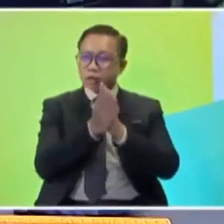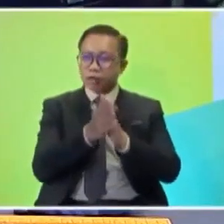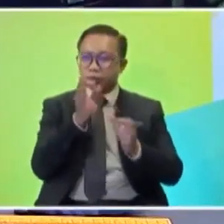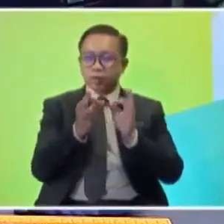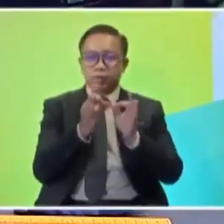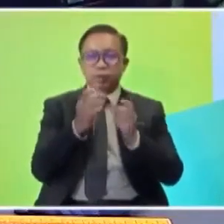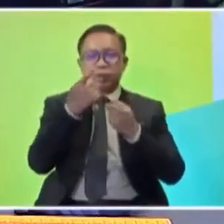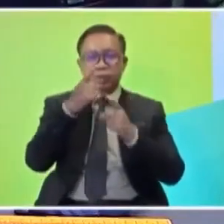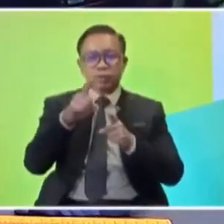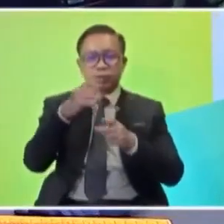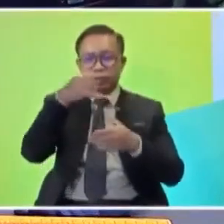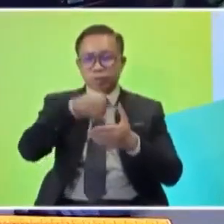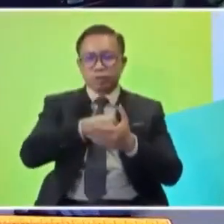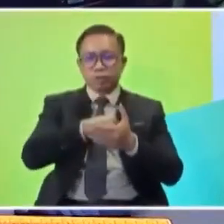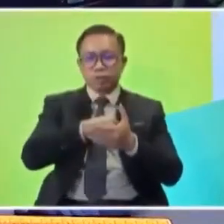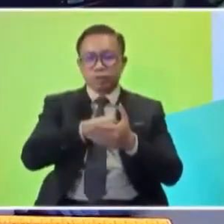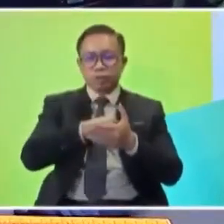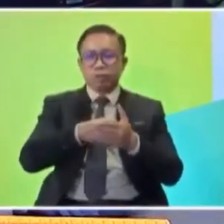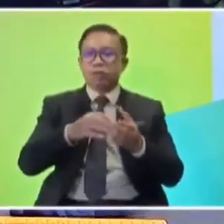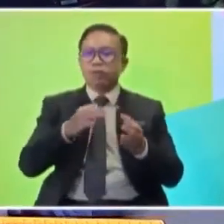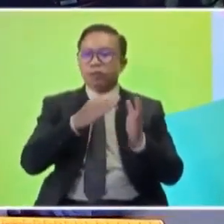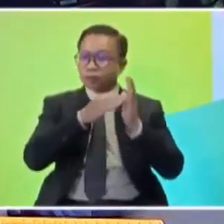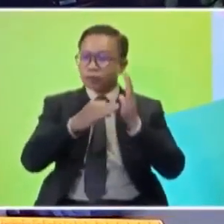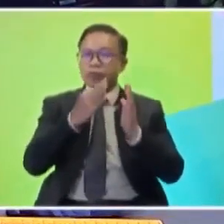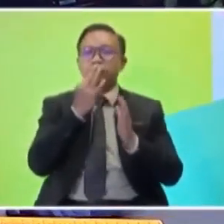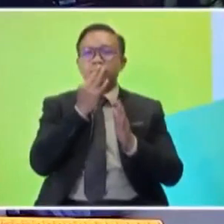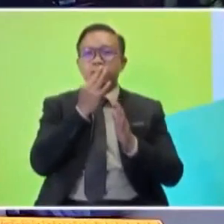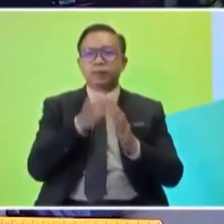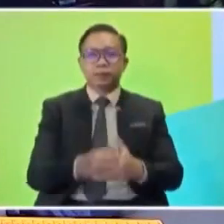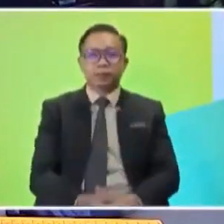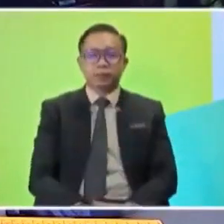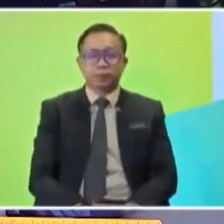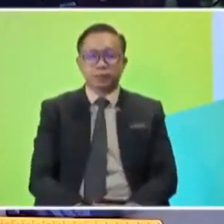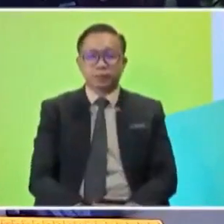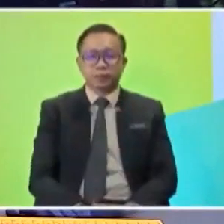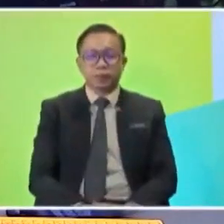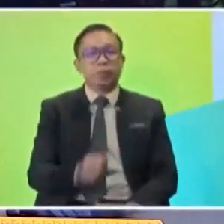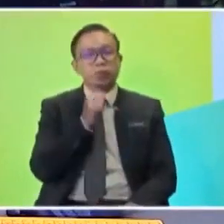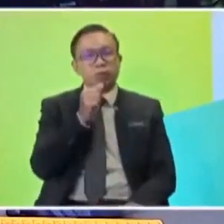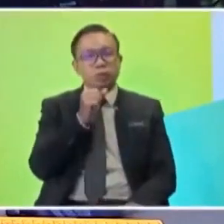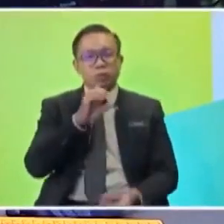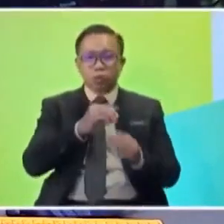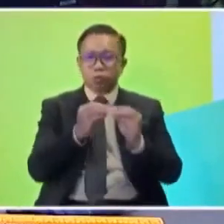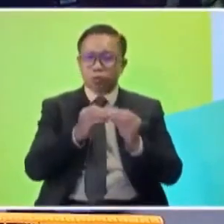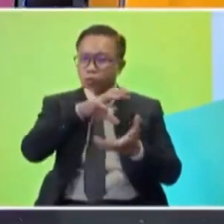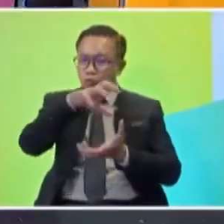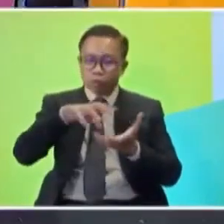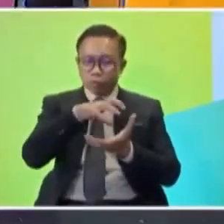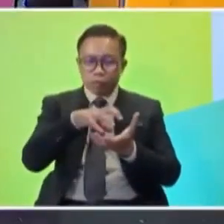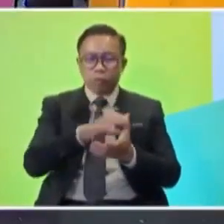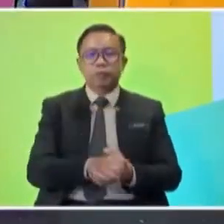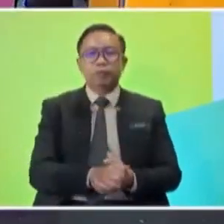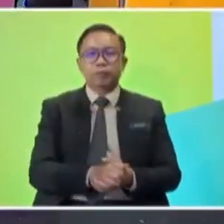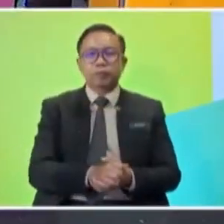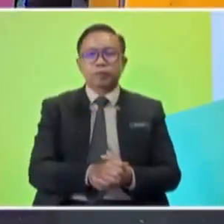answer is in an improper fraction? What if the student gives the answer in an improper fraction and not a mixed number? Okay, usually in